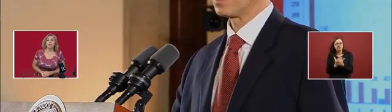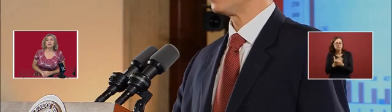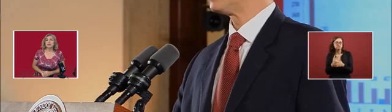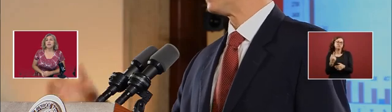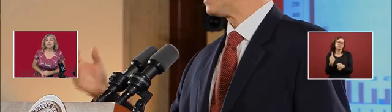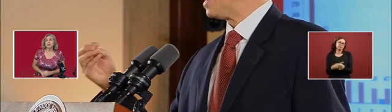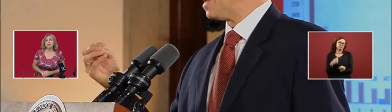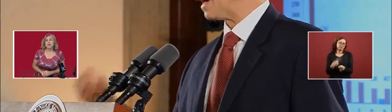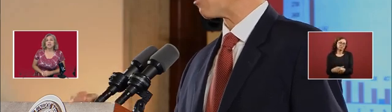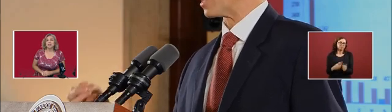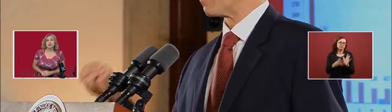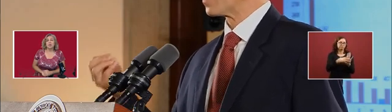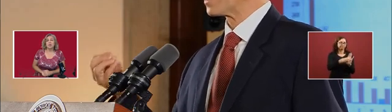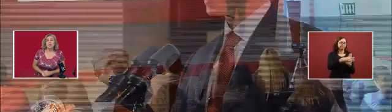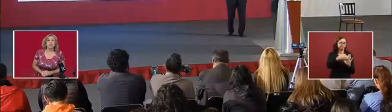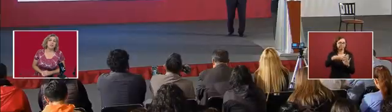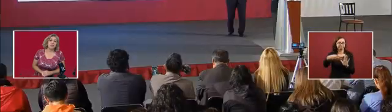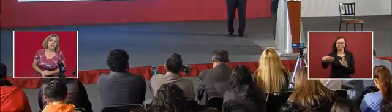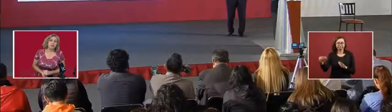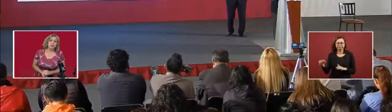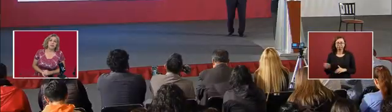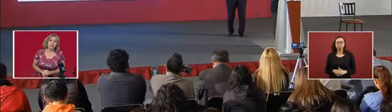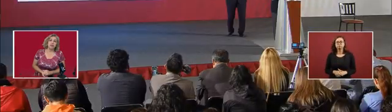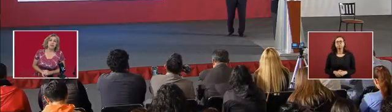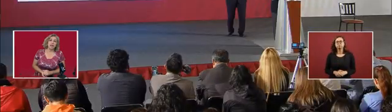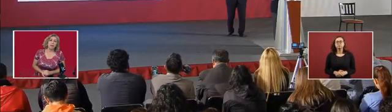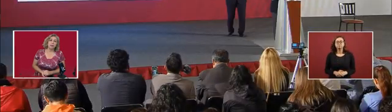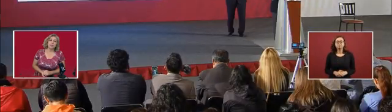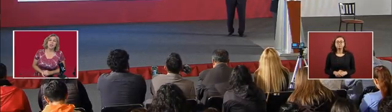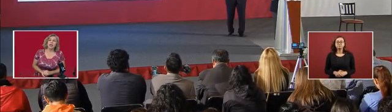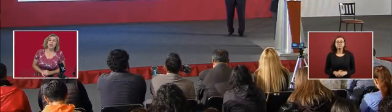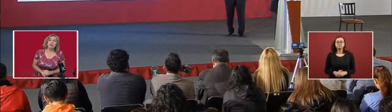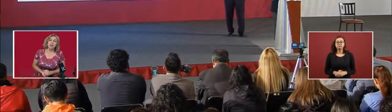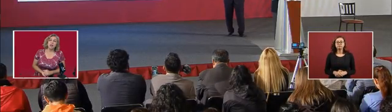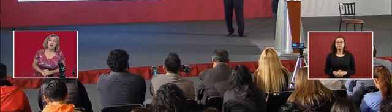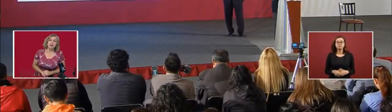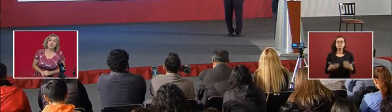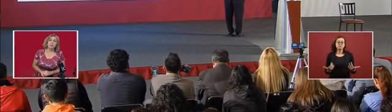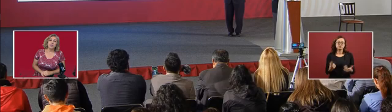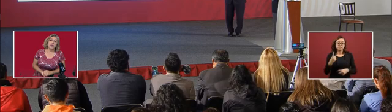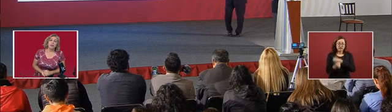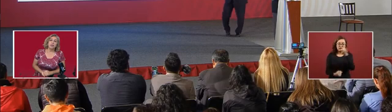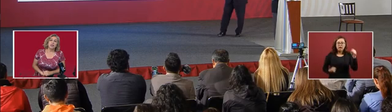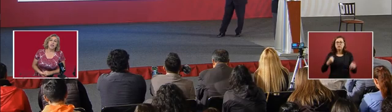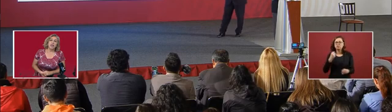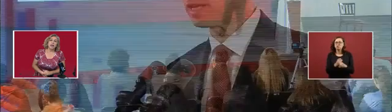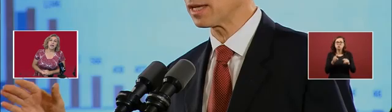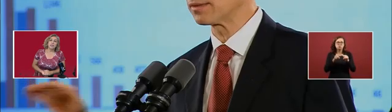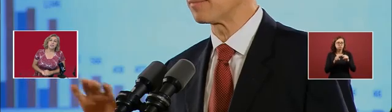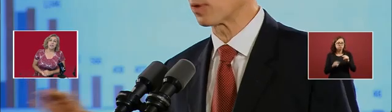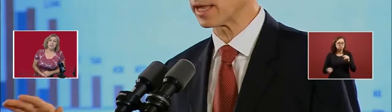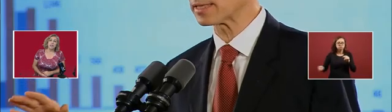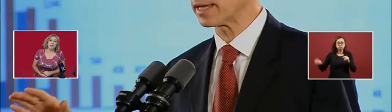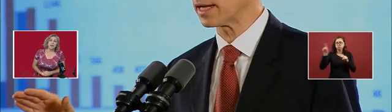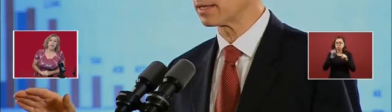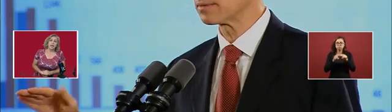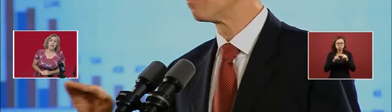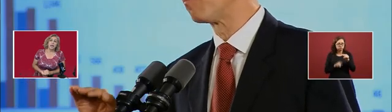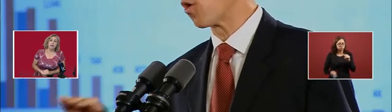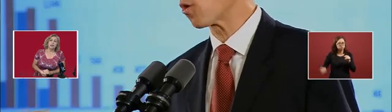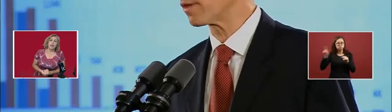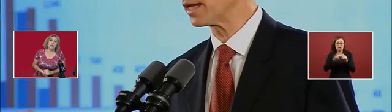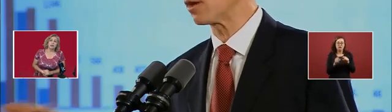act in order to wash things off, turn anything that can be a receptacle for